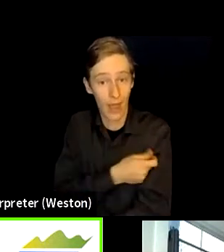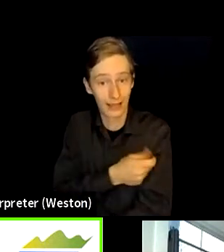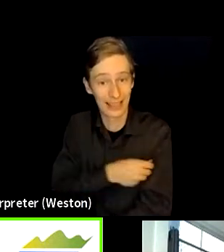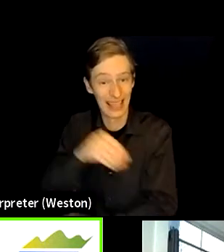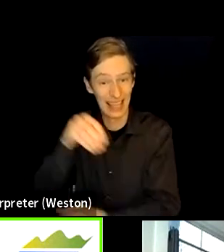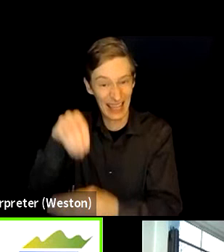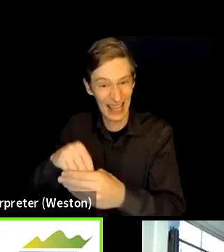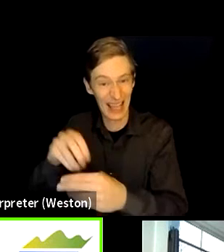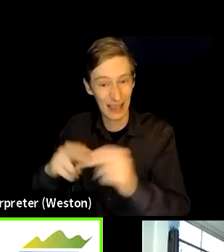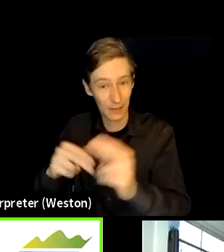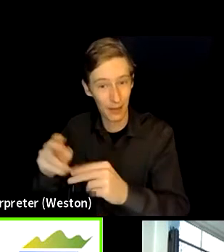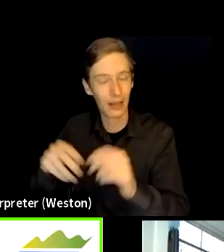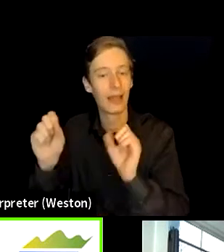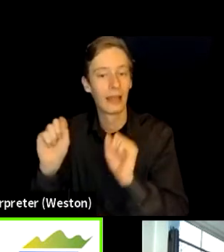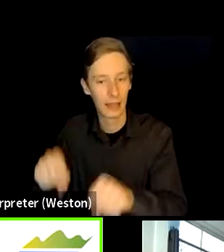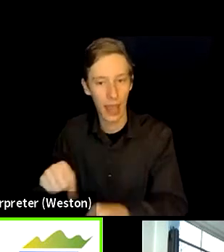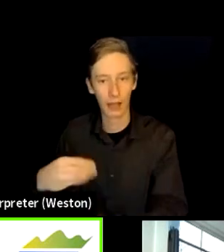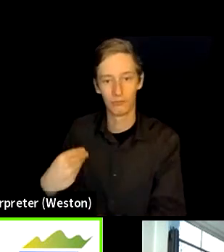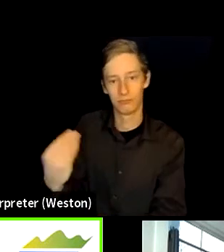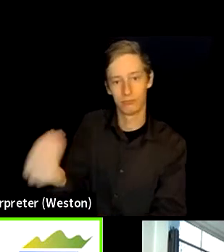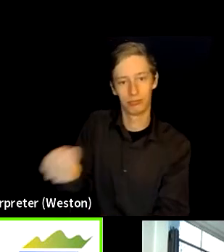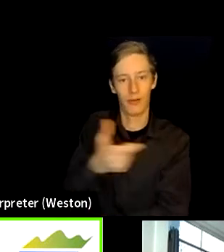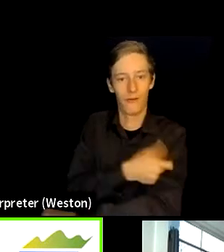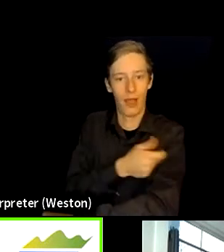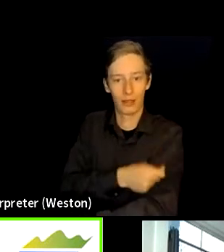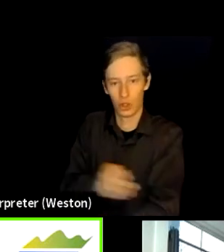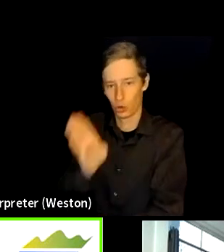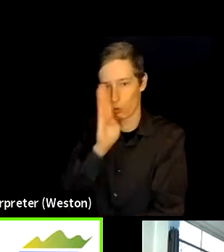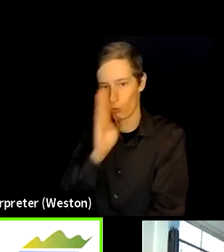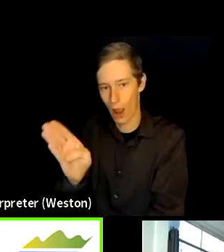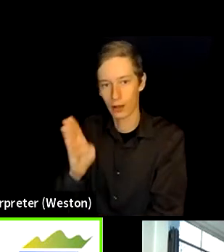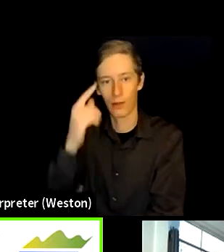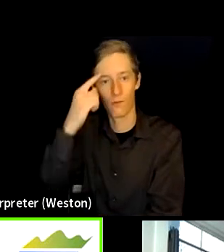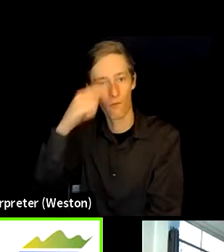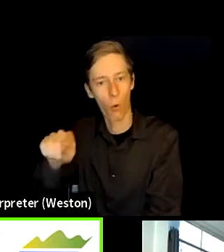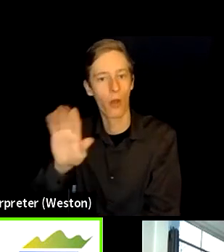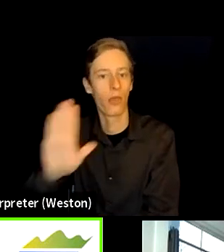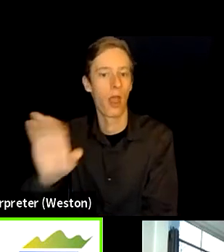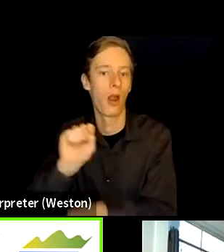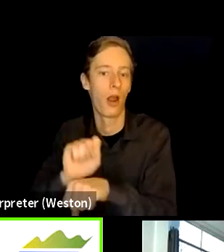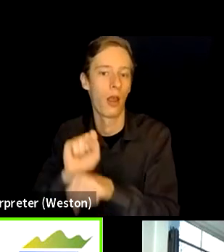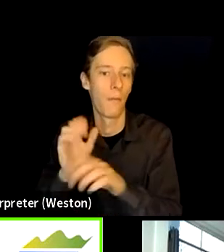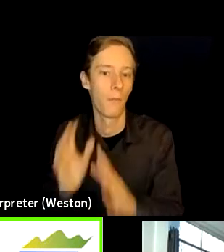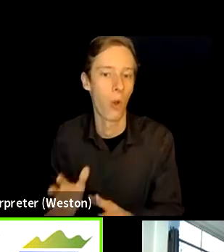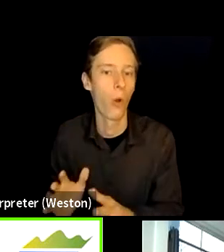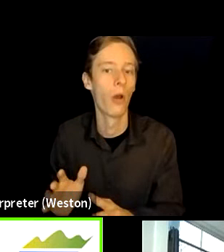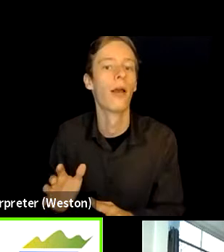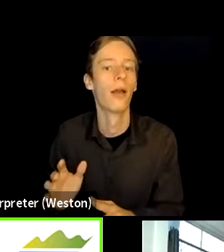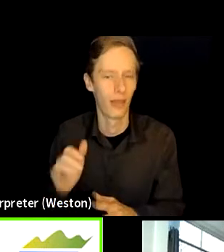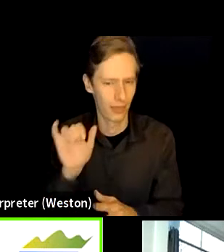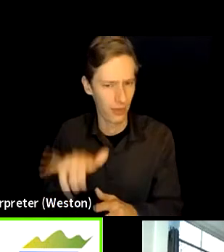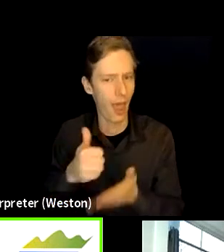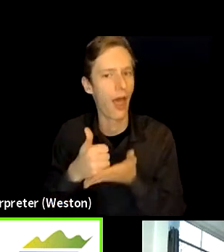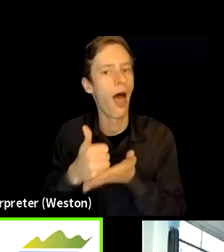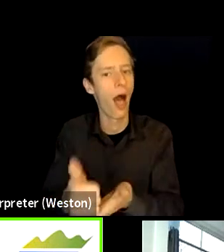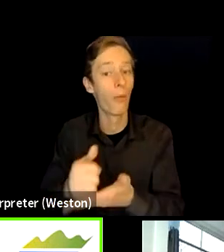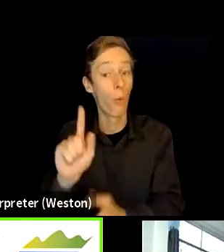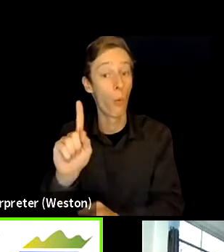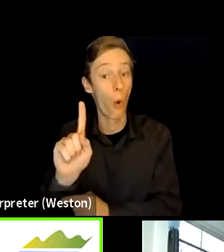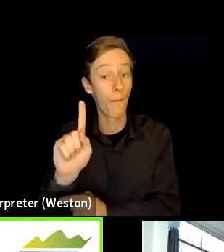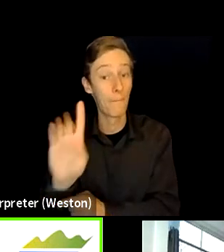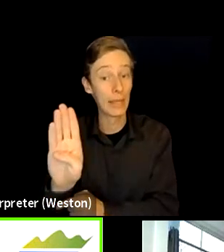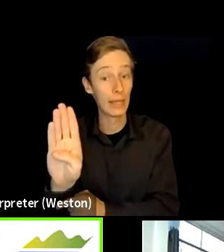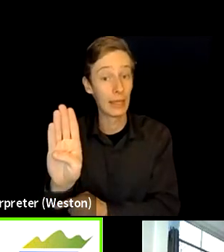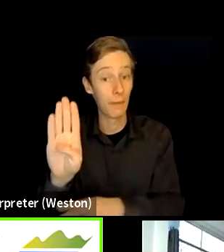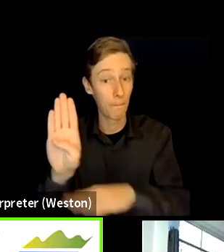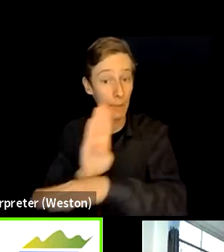Dr. Bissell directly to them to offer on-site clinics for their employees. So it's really helped get the vaccine out into that 1B industry